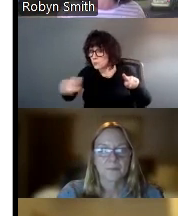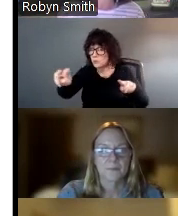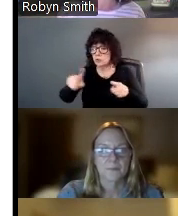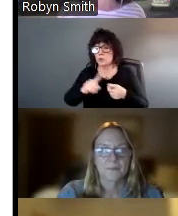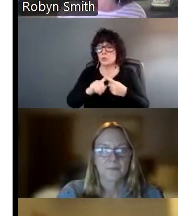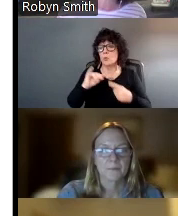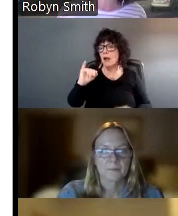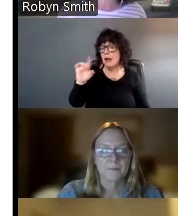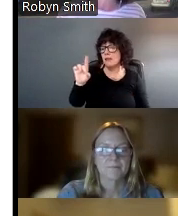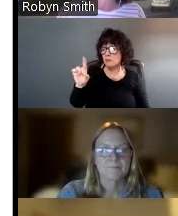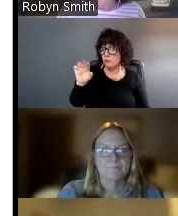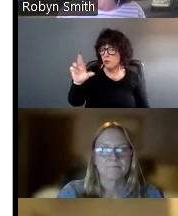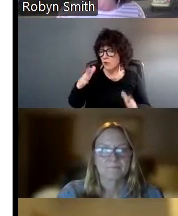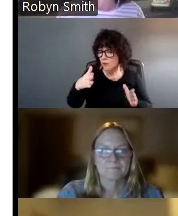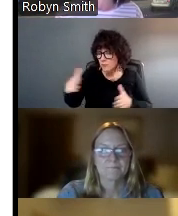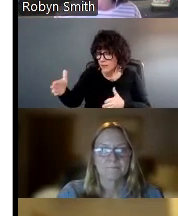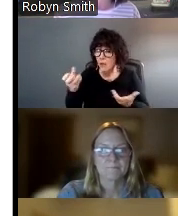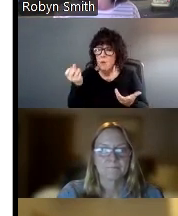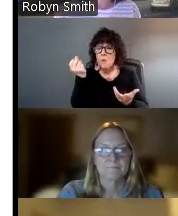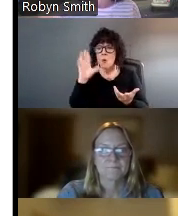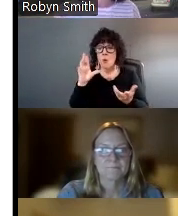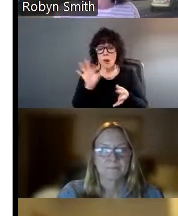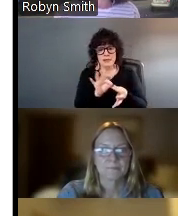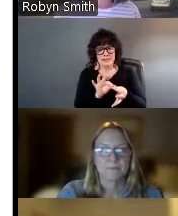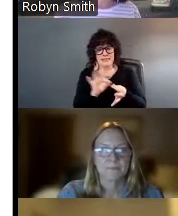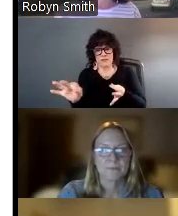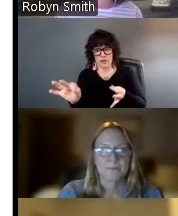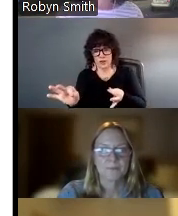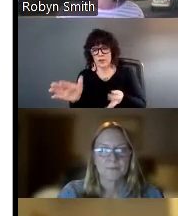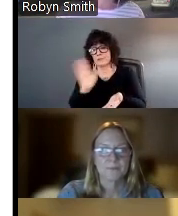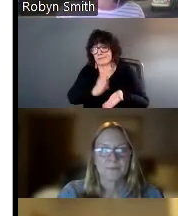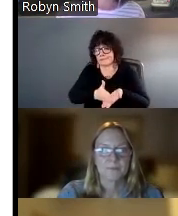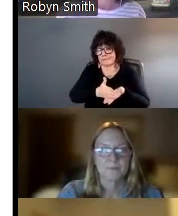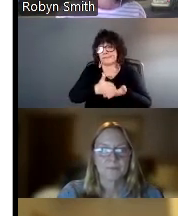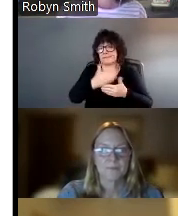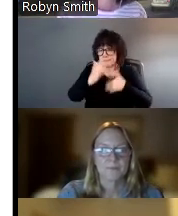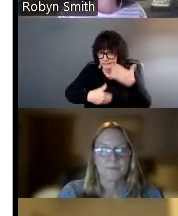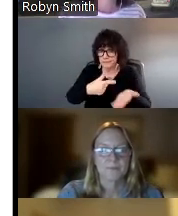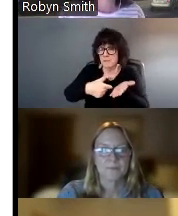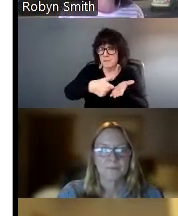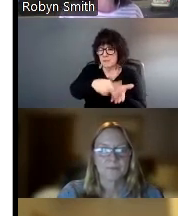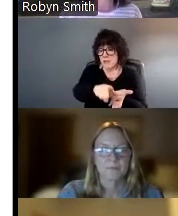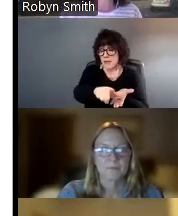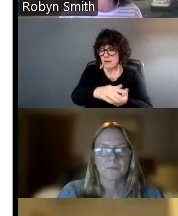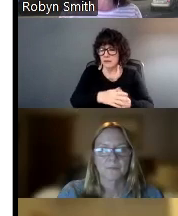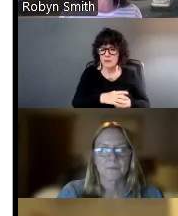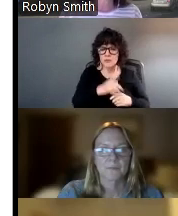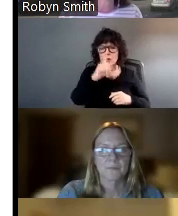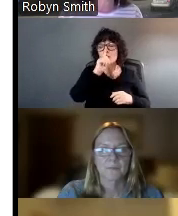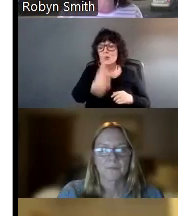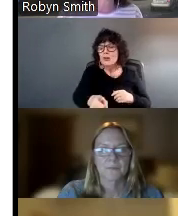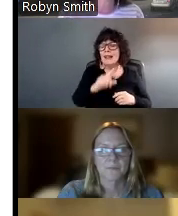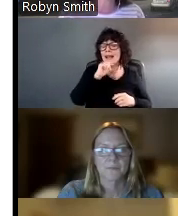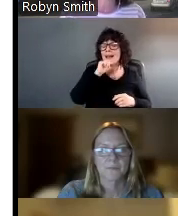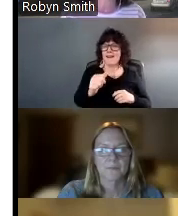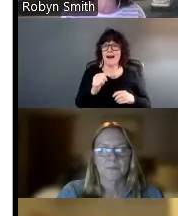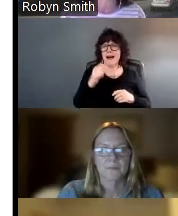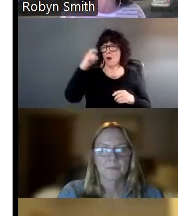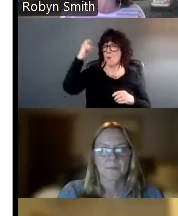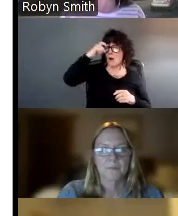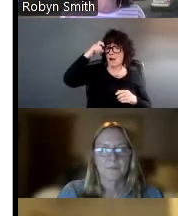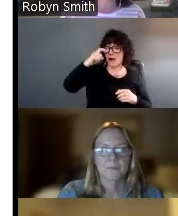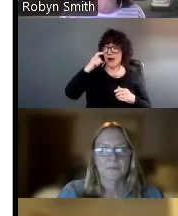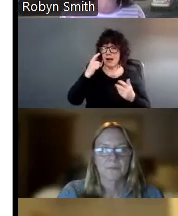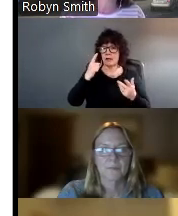because life happens, right? And as we've seen, disasters happen. But it is really smart to try to figure out